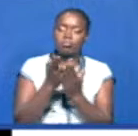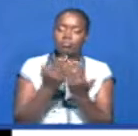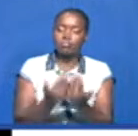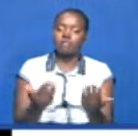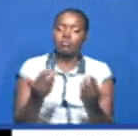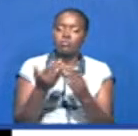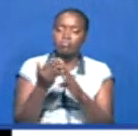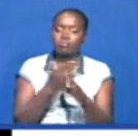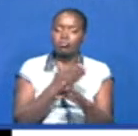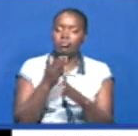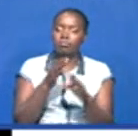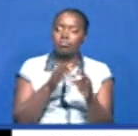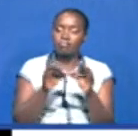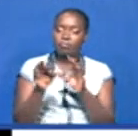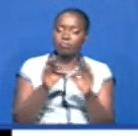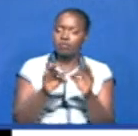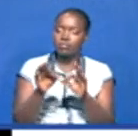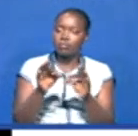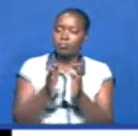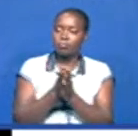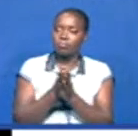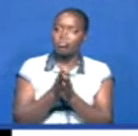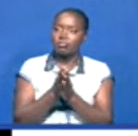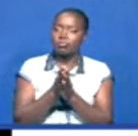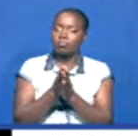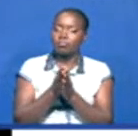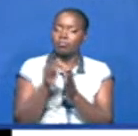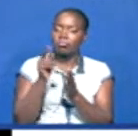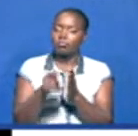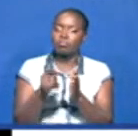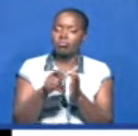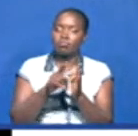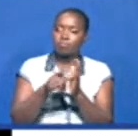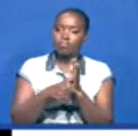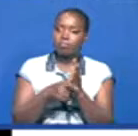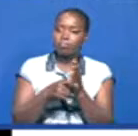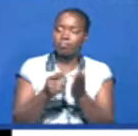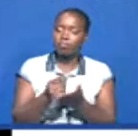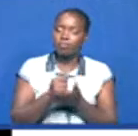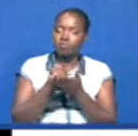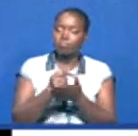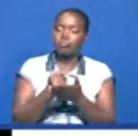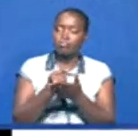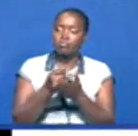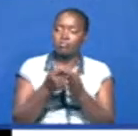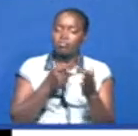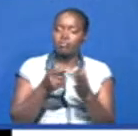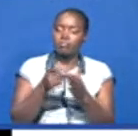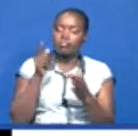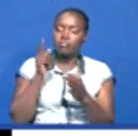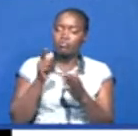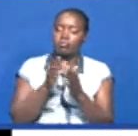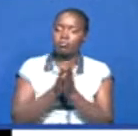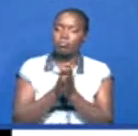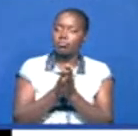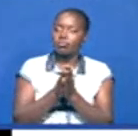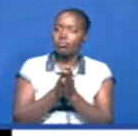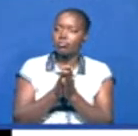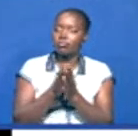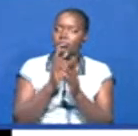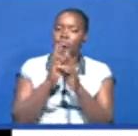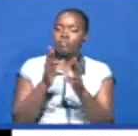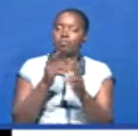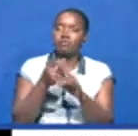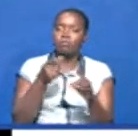to importation, and this will in turn cushion them from law enforcement consequences such as seizures